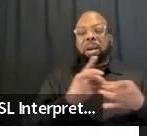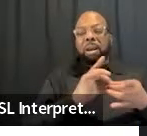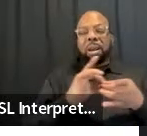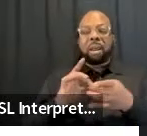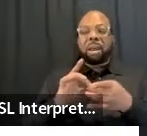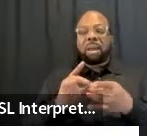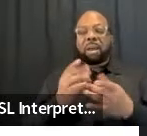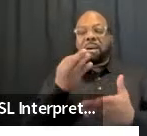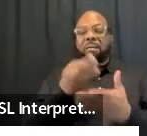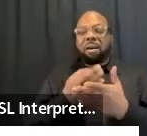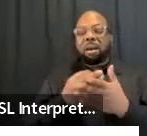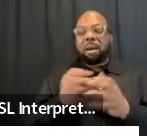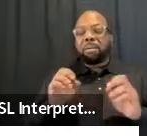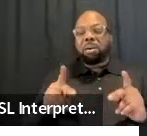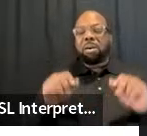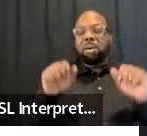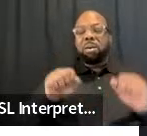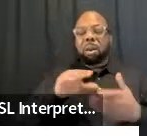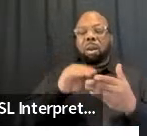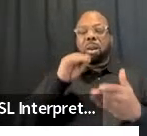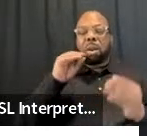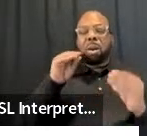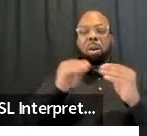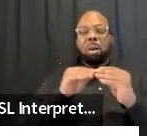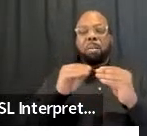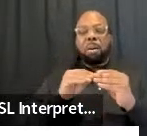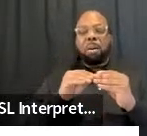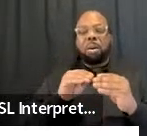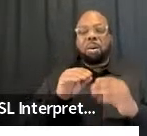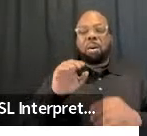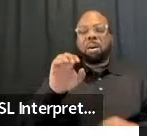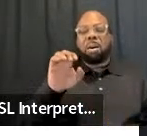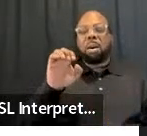can learn more at accelerator.nyc.